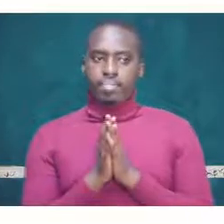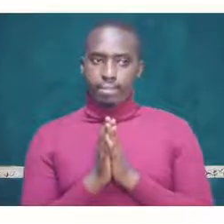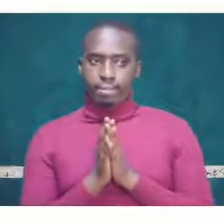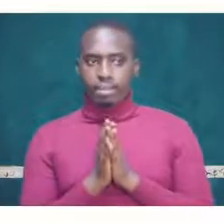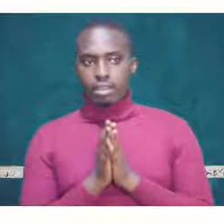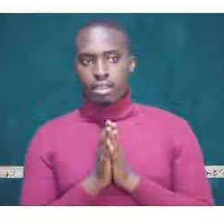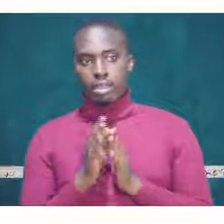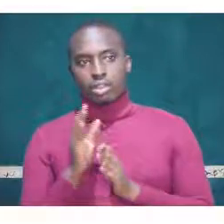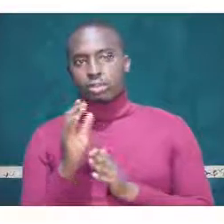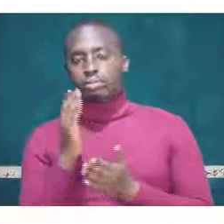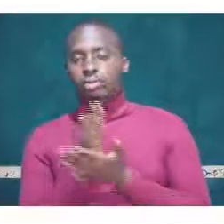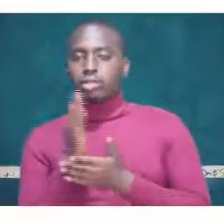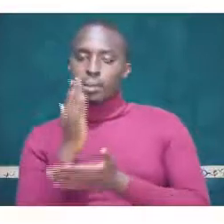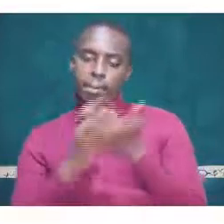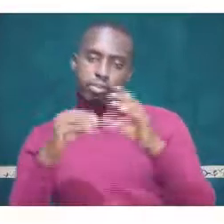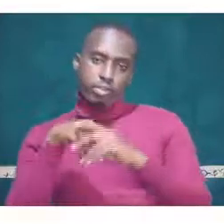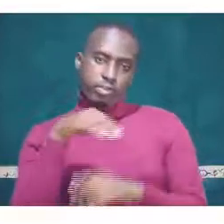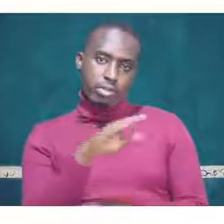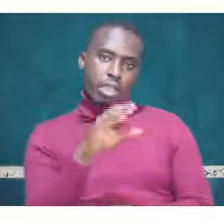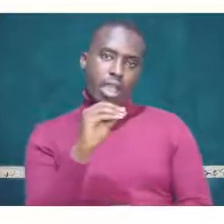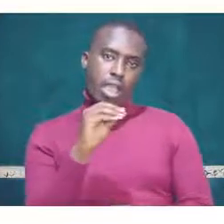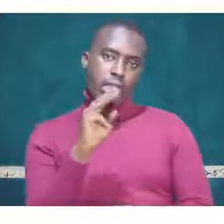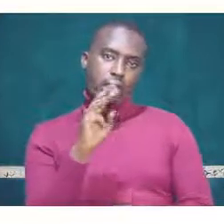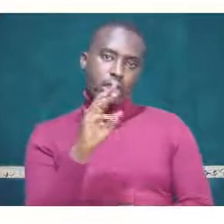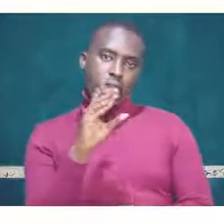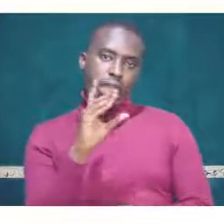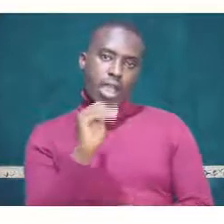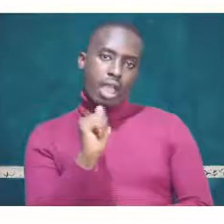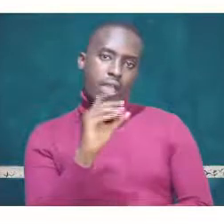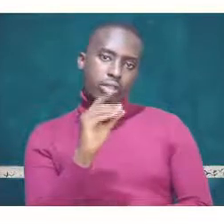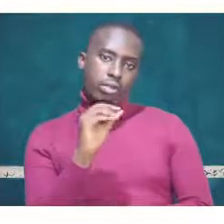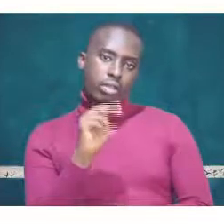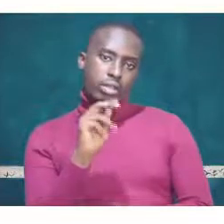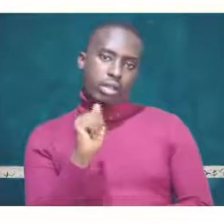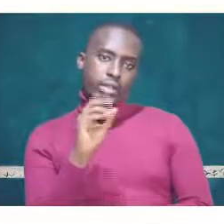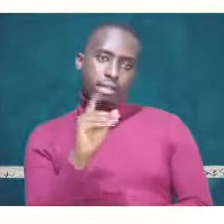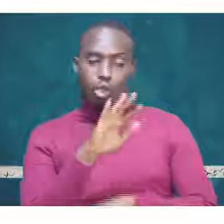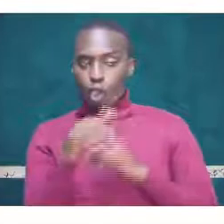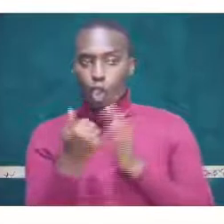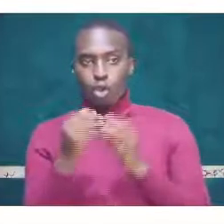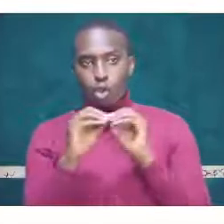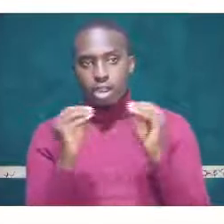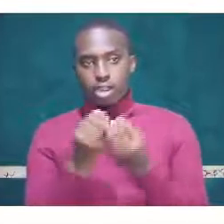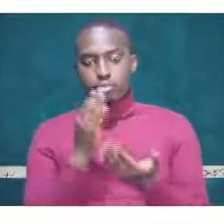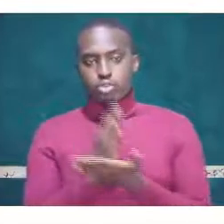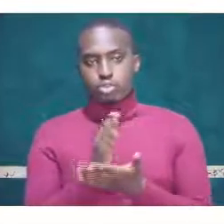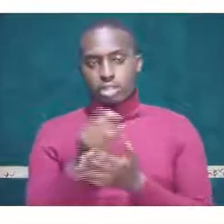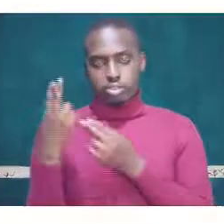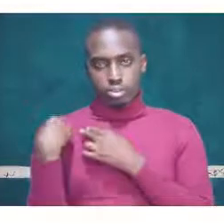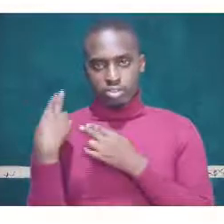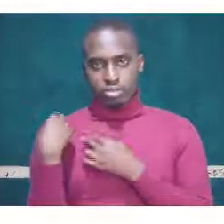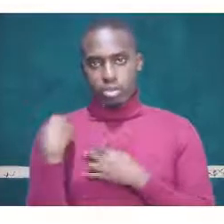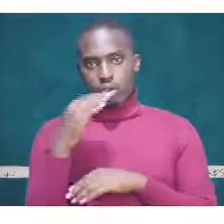have not mentioned it, but it is also a part of lymphatic organs. So these are organs that are responsible. These